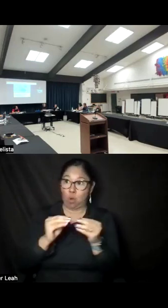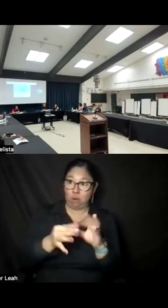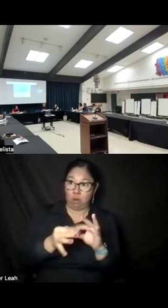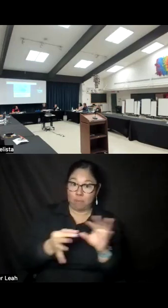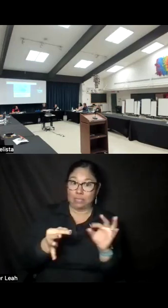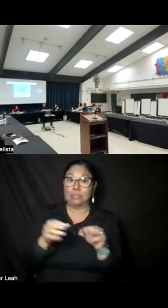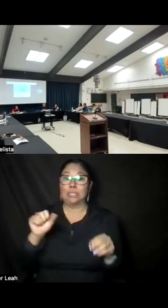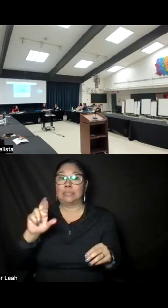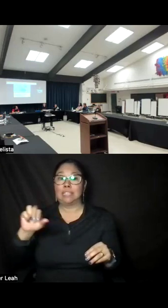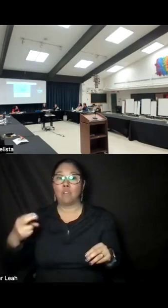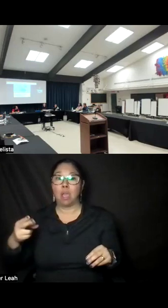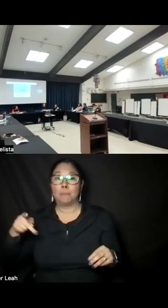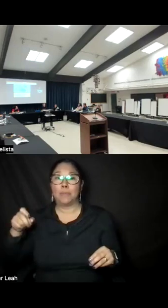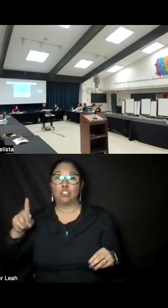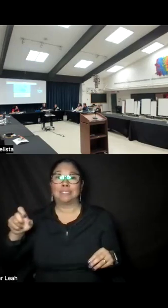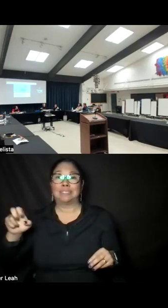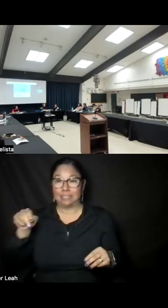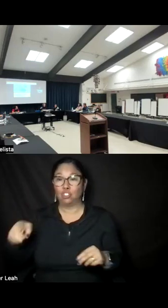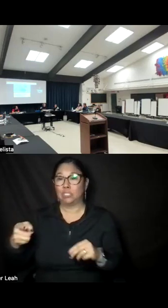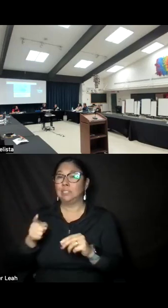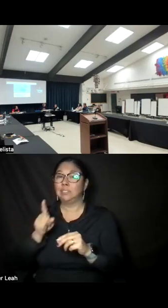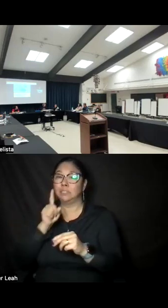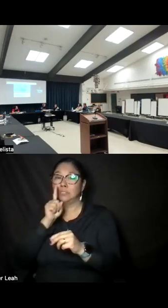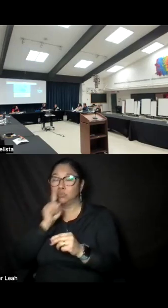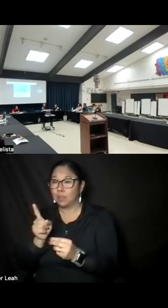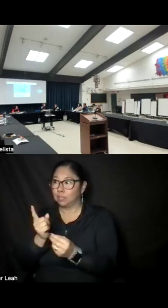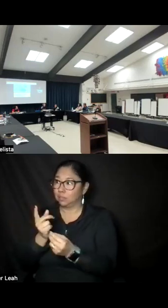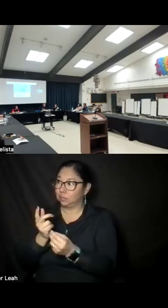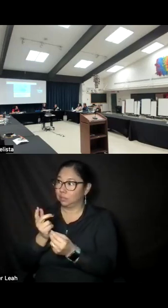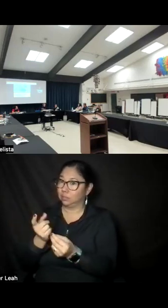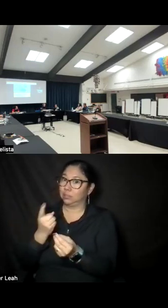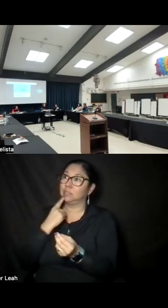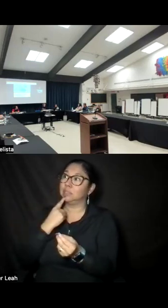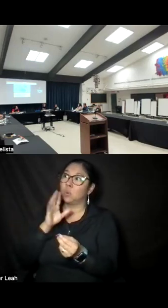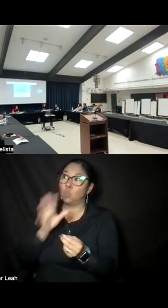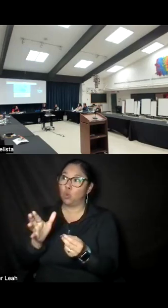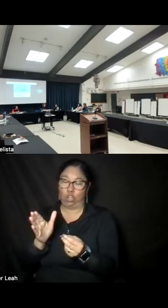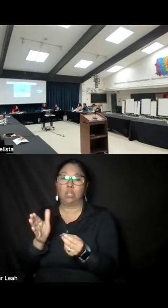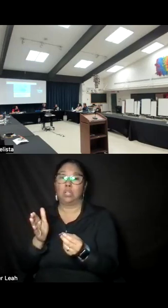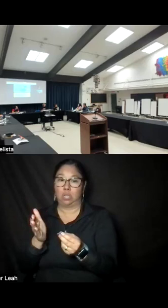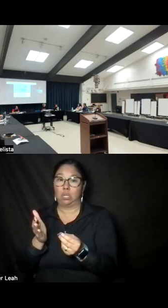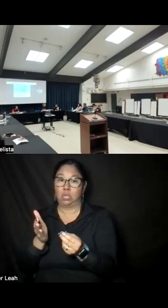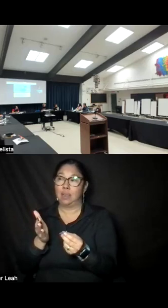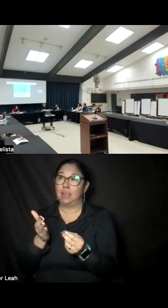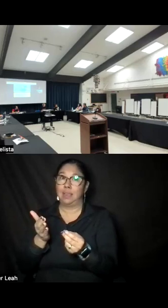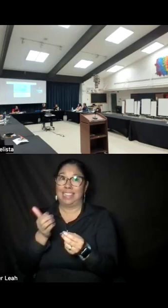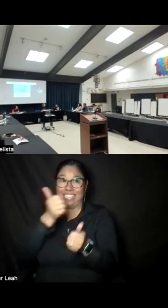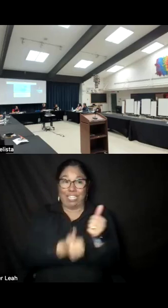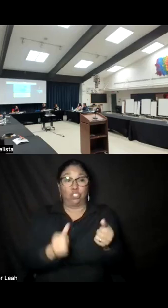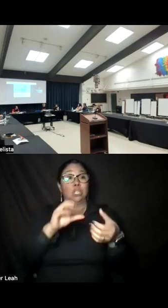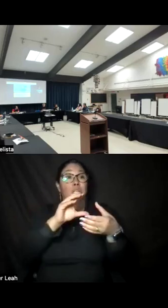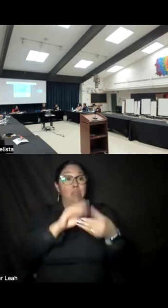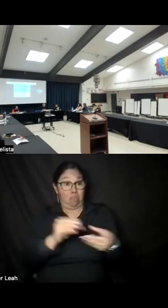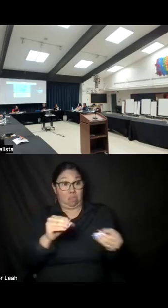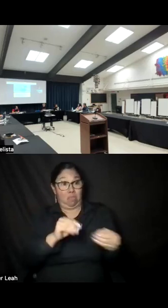graciously agreed to kind of create a shared a recap, a check for understanding after each